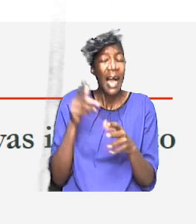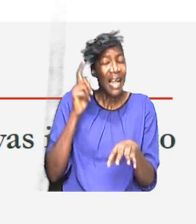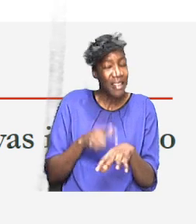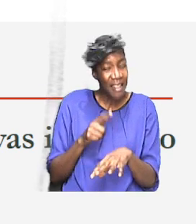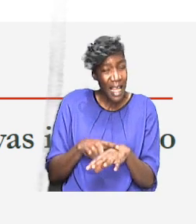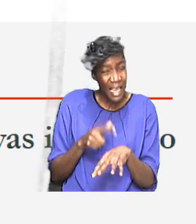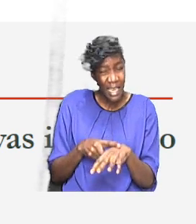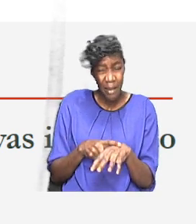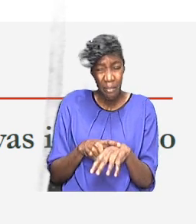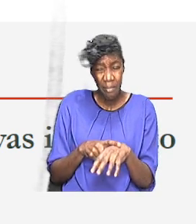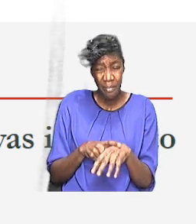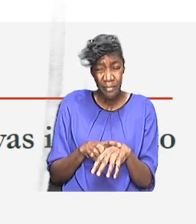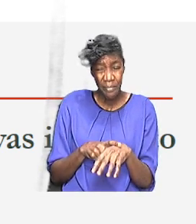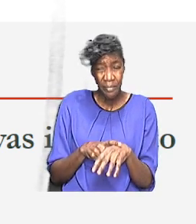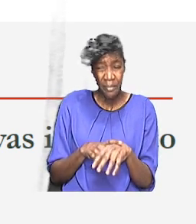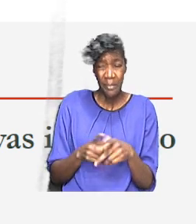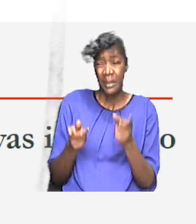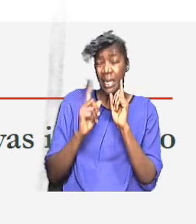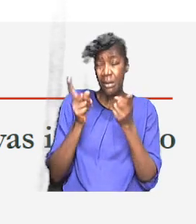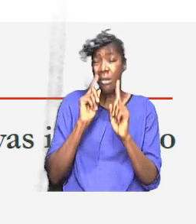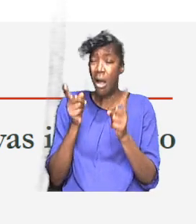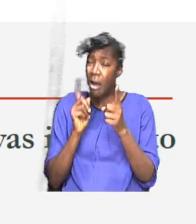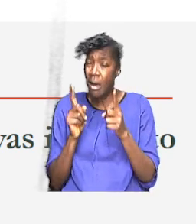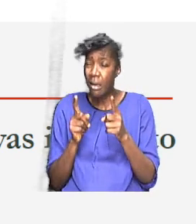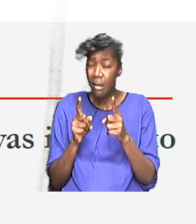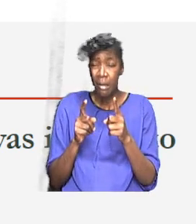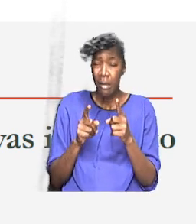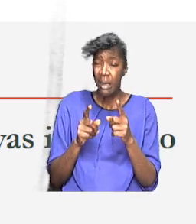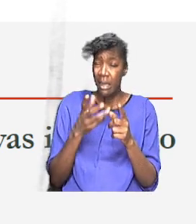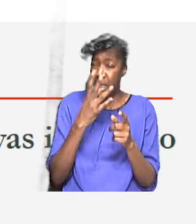would be contentious, as it were, between himself